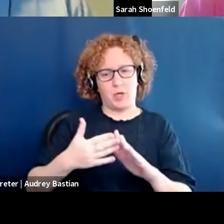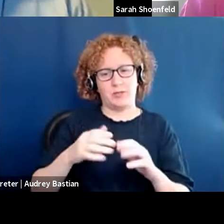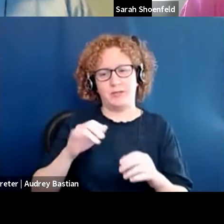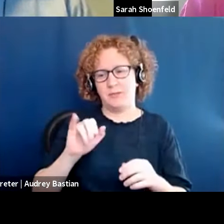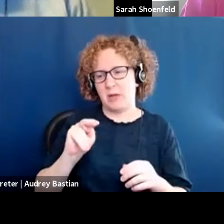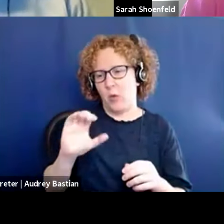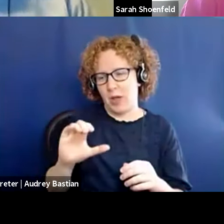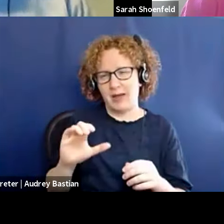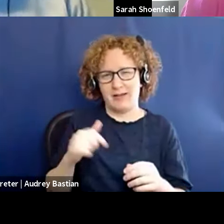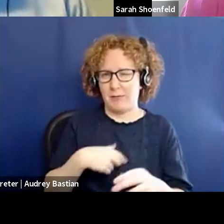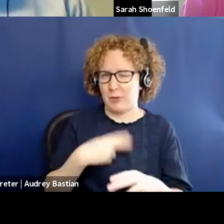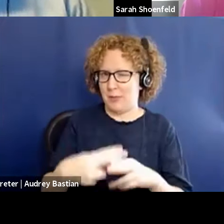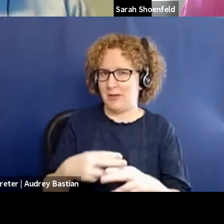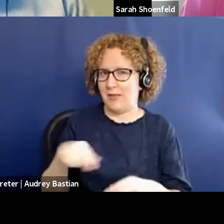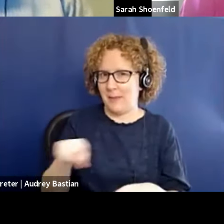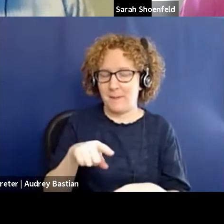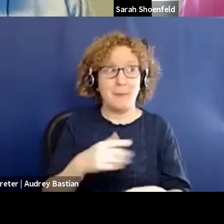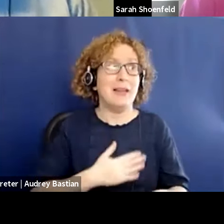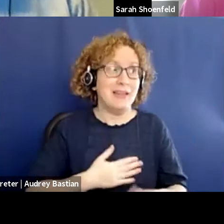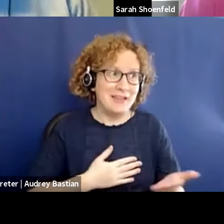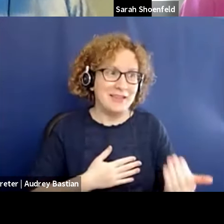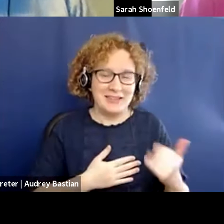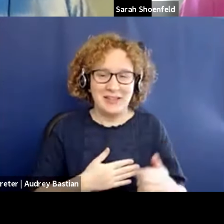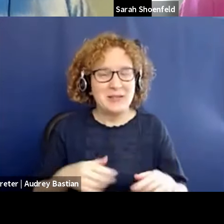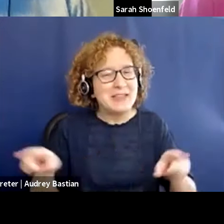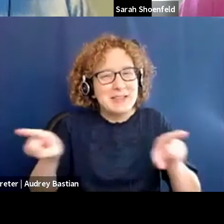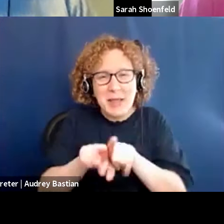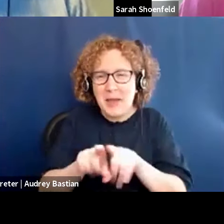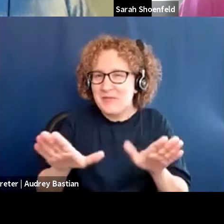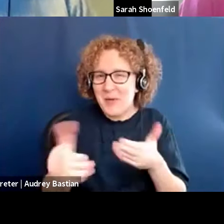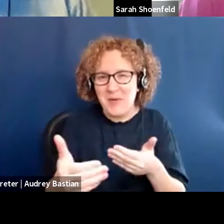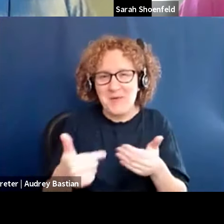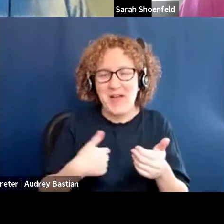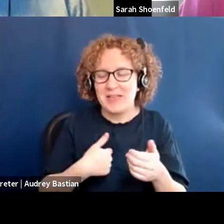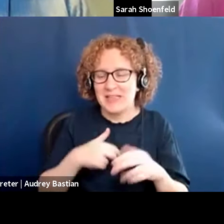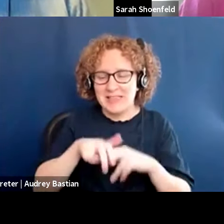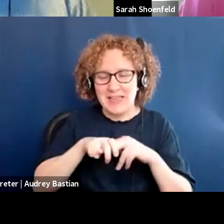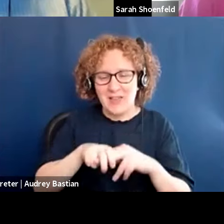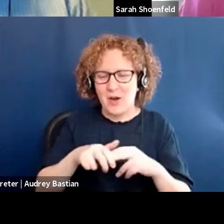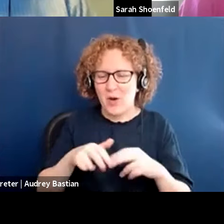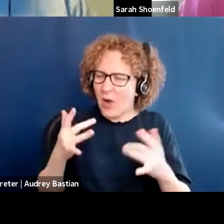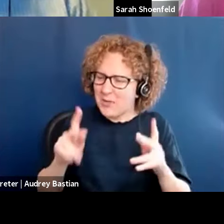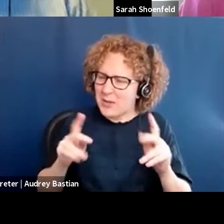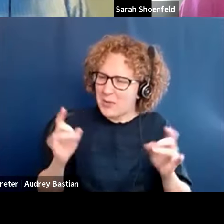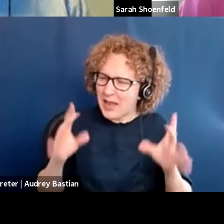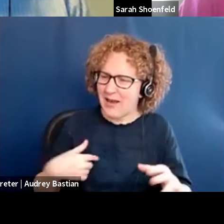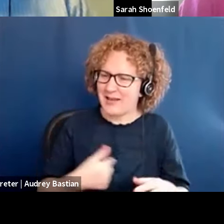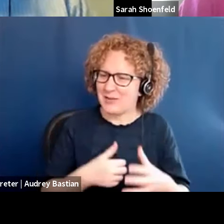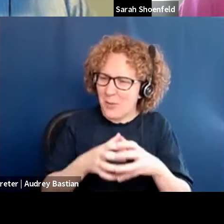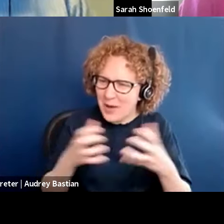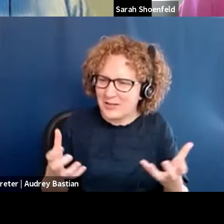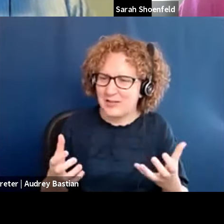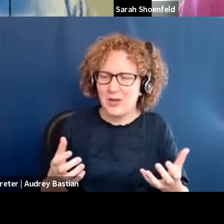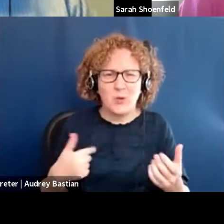them because I was sitting here. It's funny. It's the same room I was sitting in wondering why white people hate us so much. What did we do? And did they hurt?